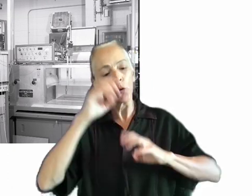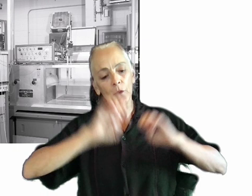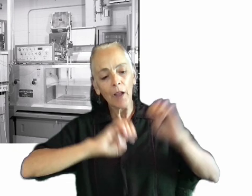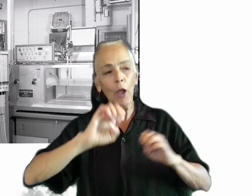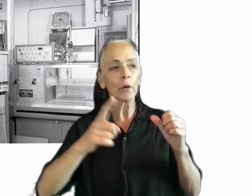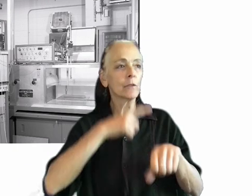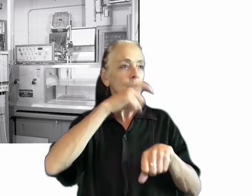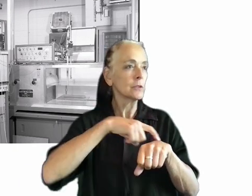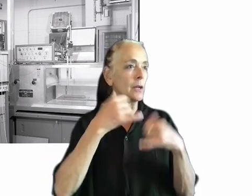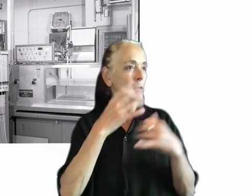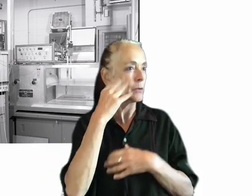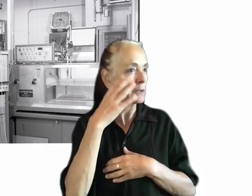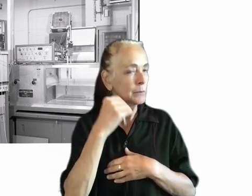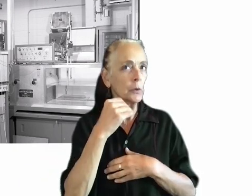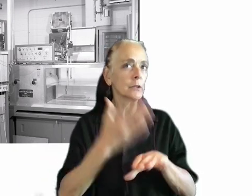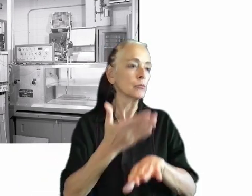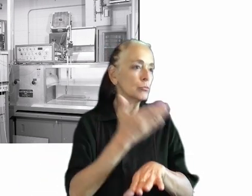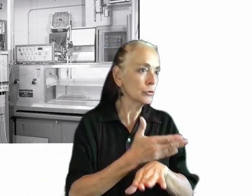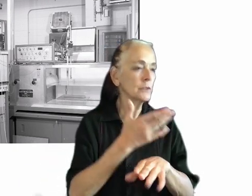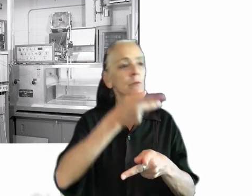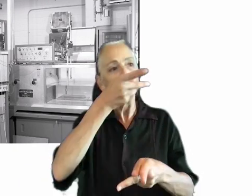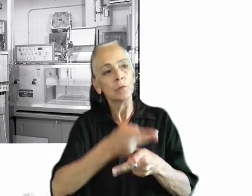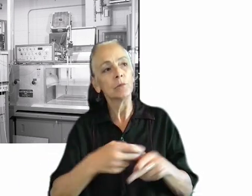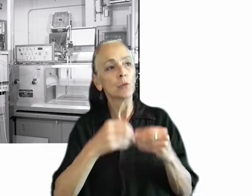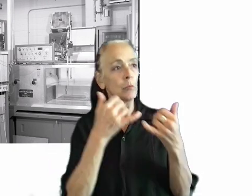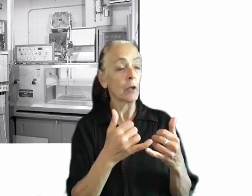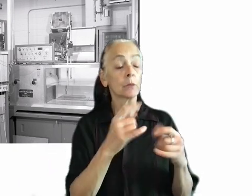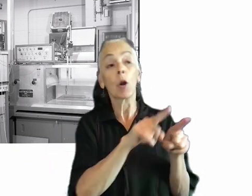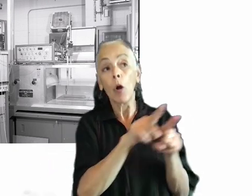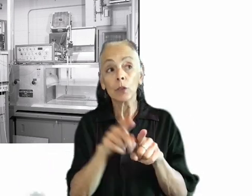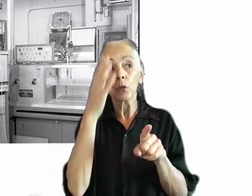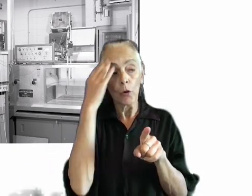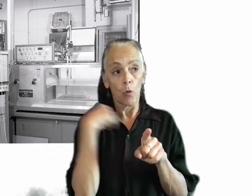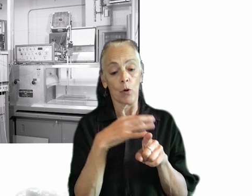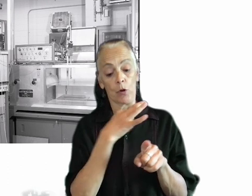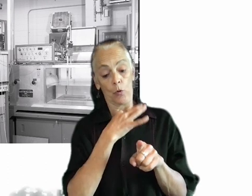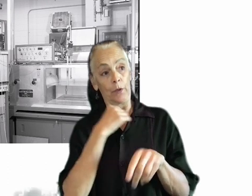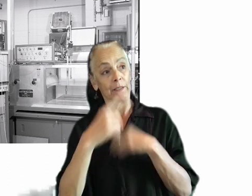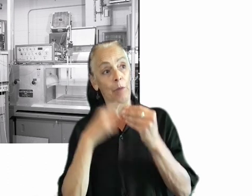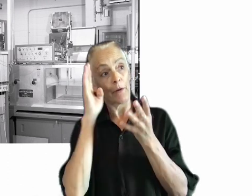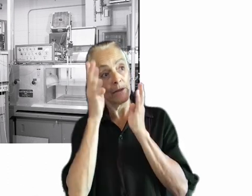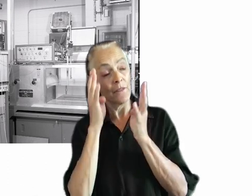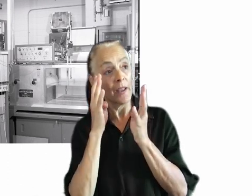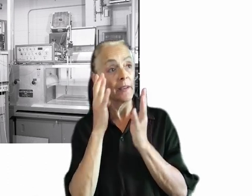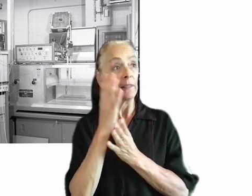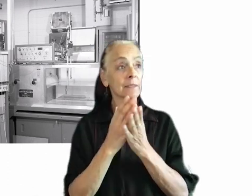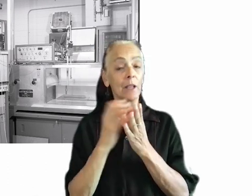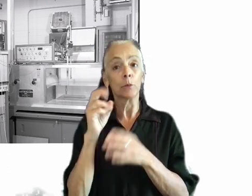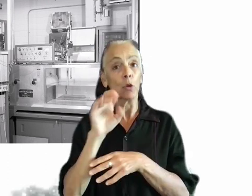time player experience to make it better and retain more players but i also know we are curious about innovating on some social